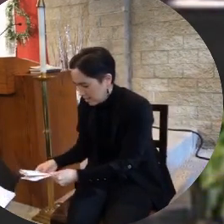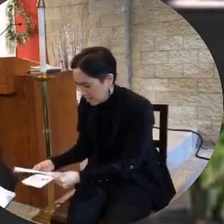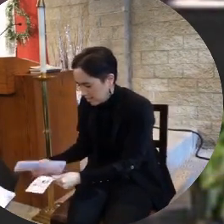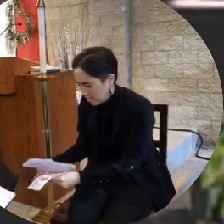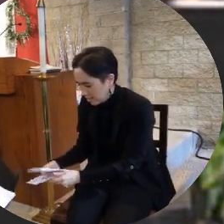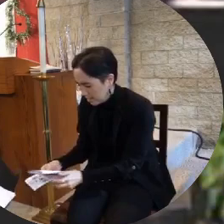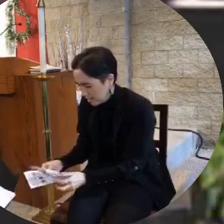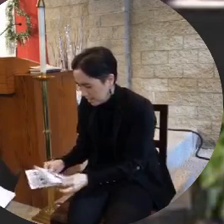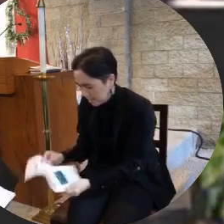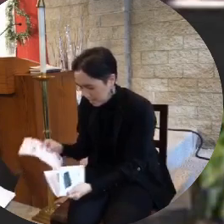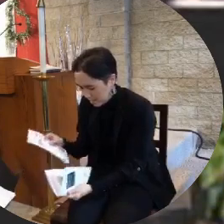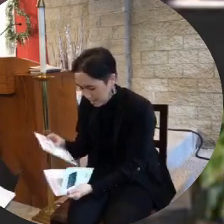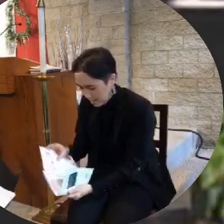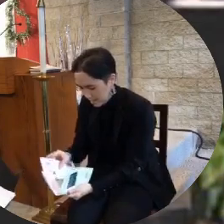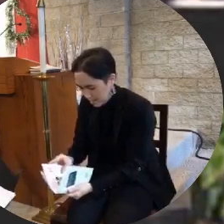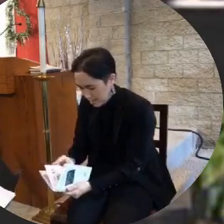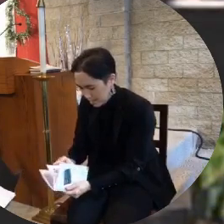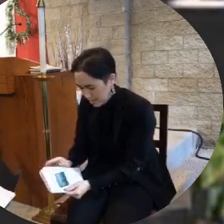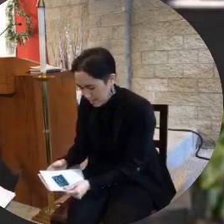Parade?